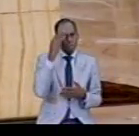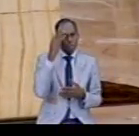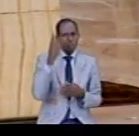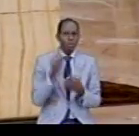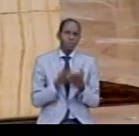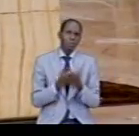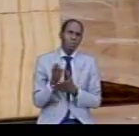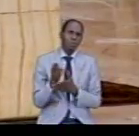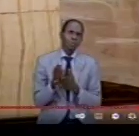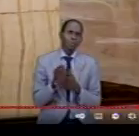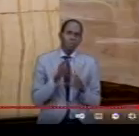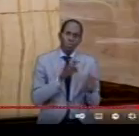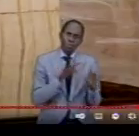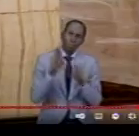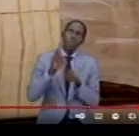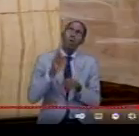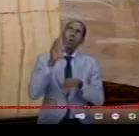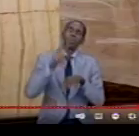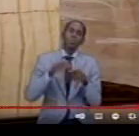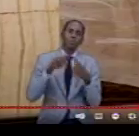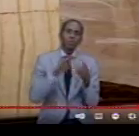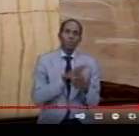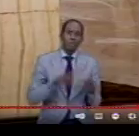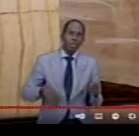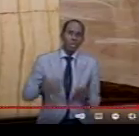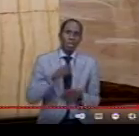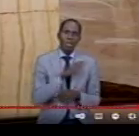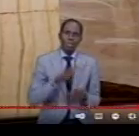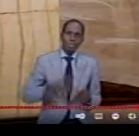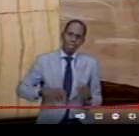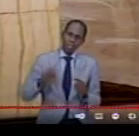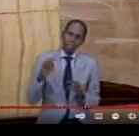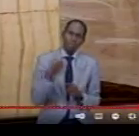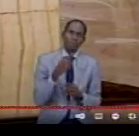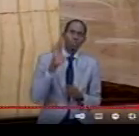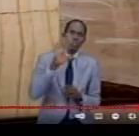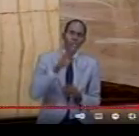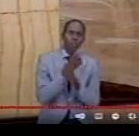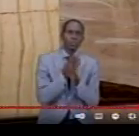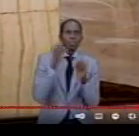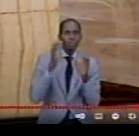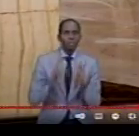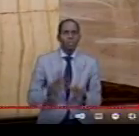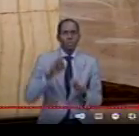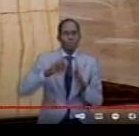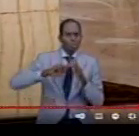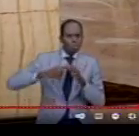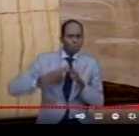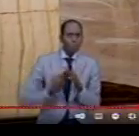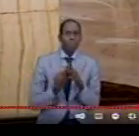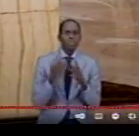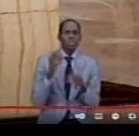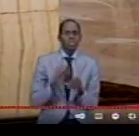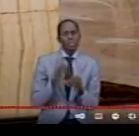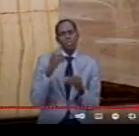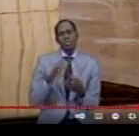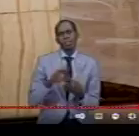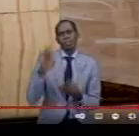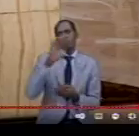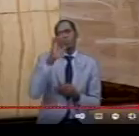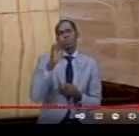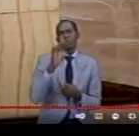looking unto Christ and Christ Alone your savior you began in the spirit